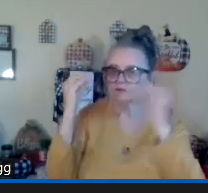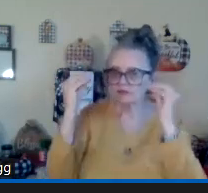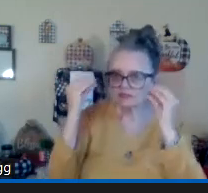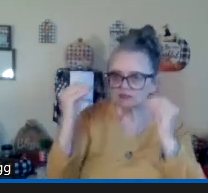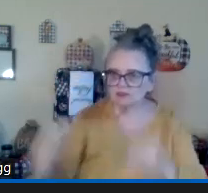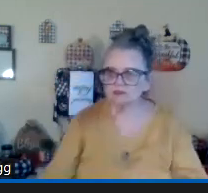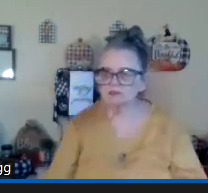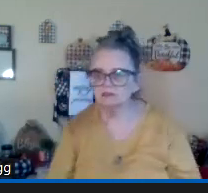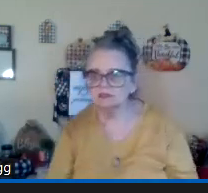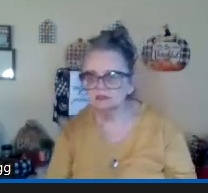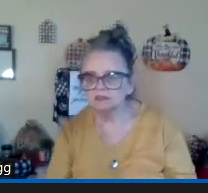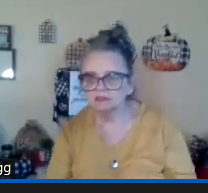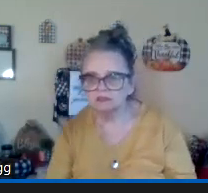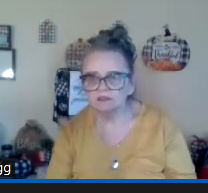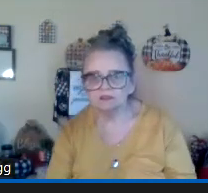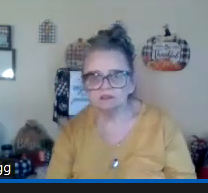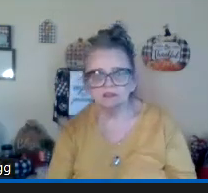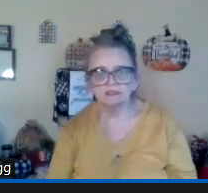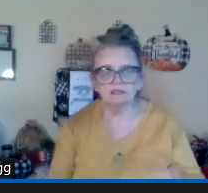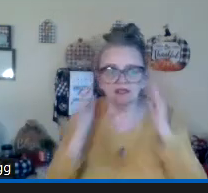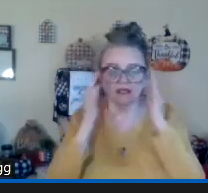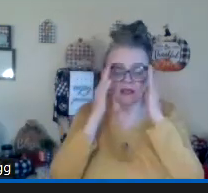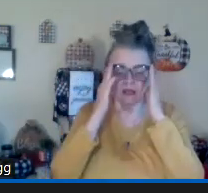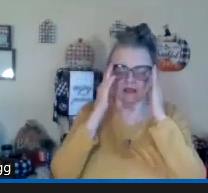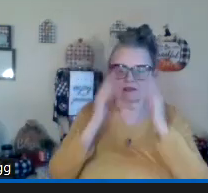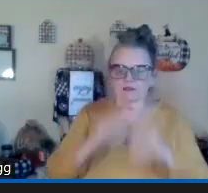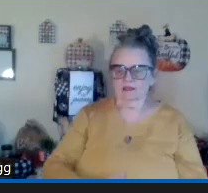Solomon was teaching.